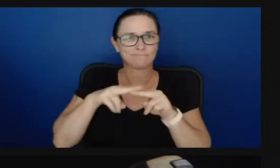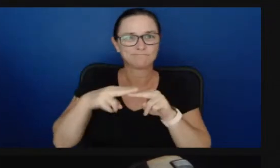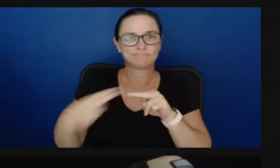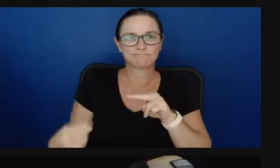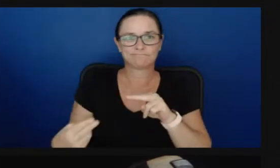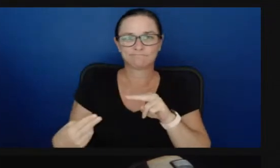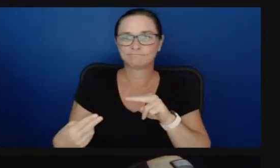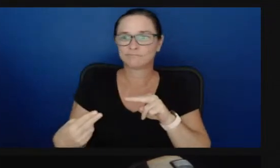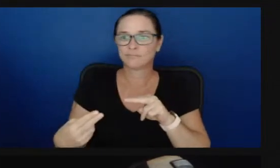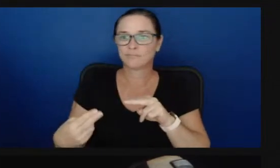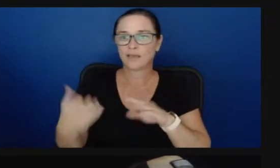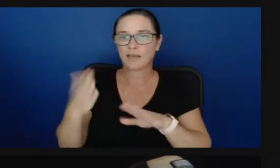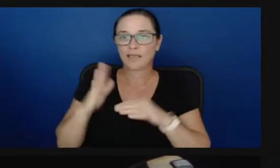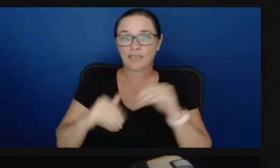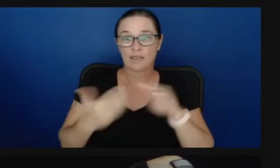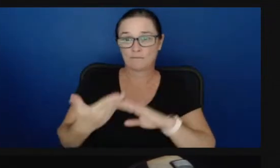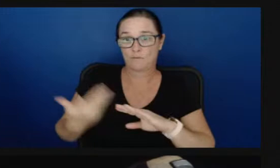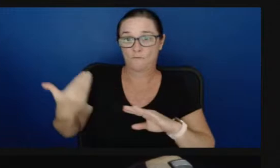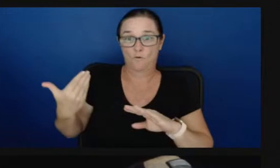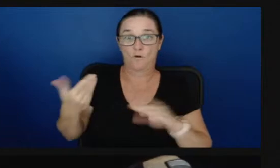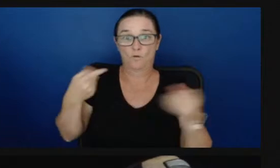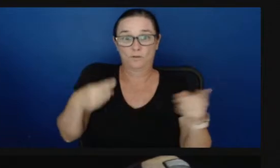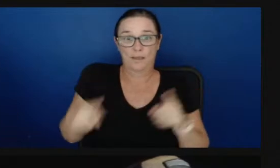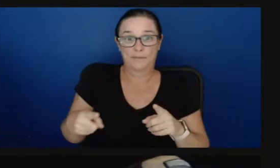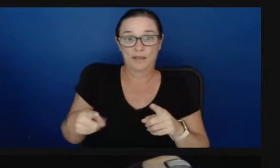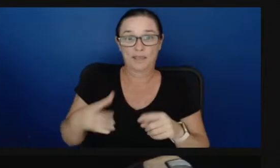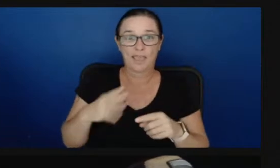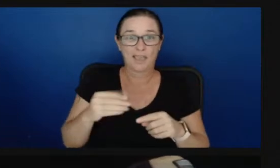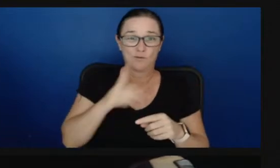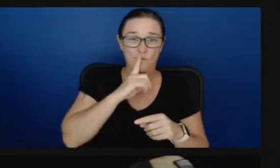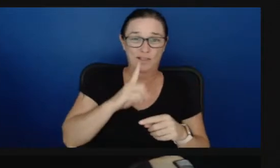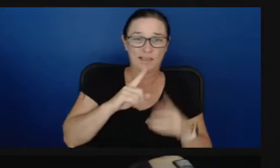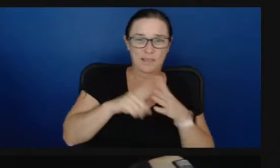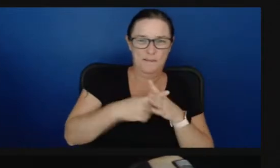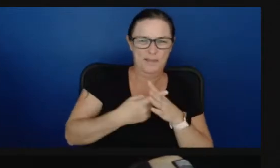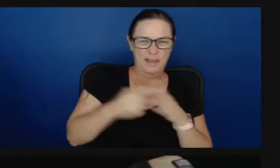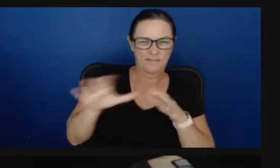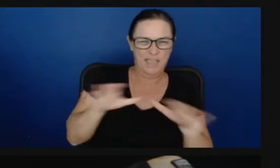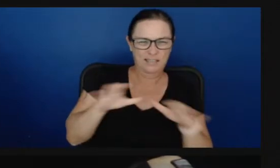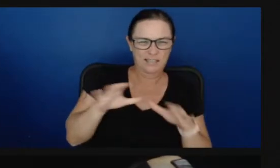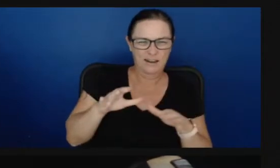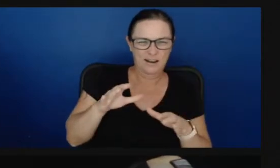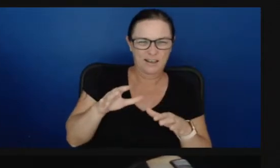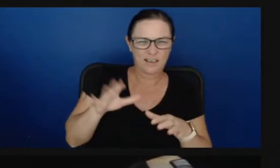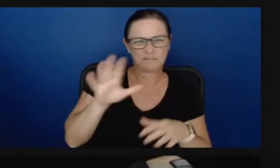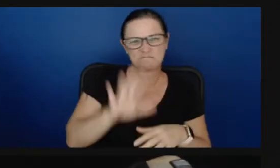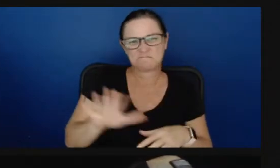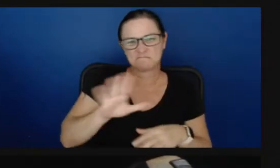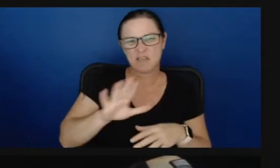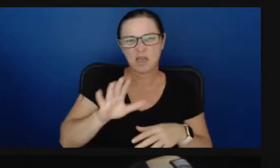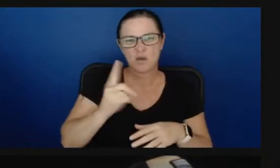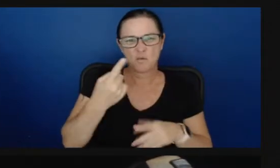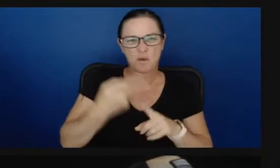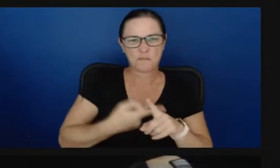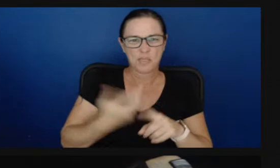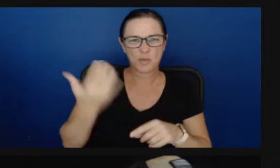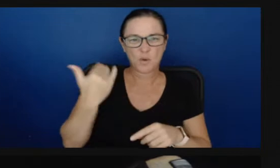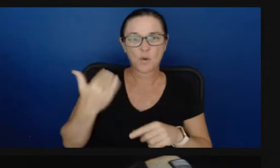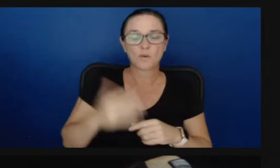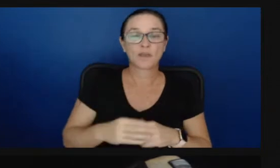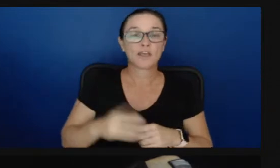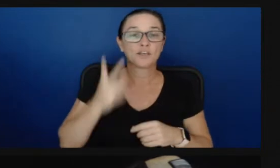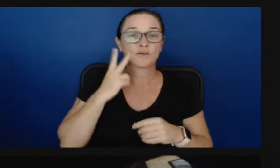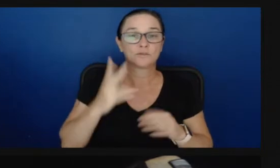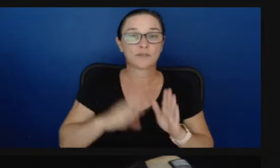than the previous week, and really since the beginning of this activity about a month ago. You see there were several of these pulses